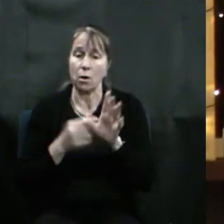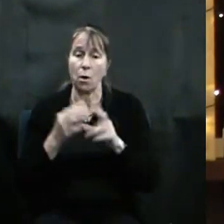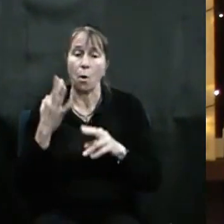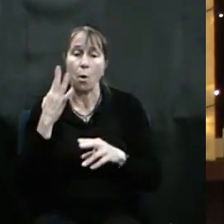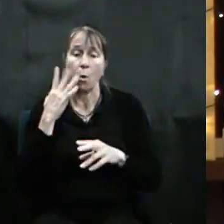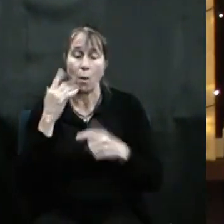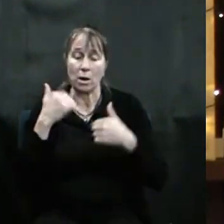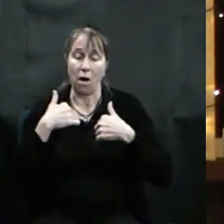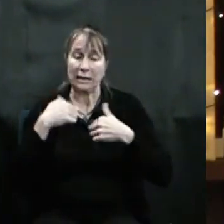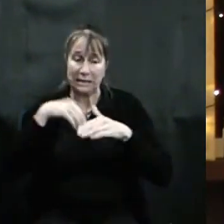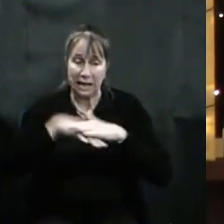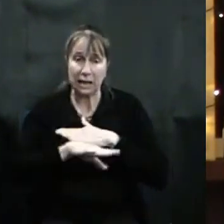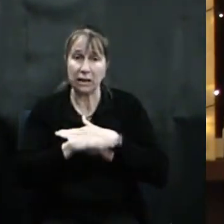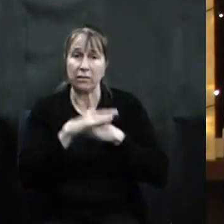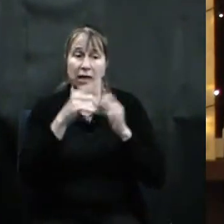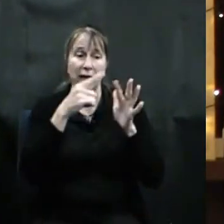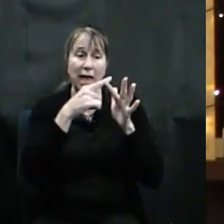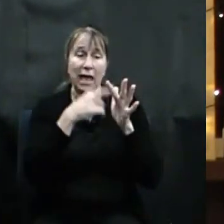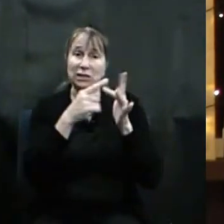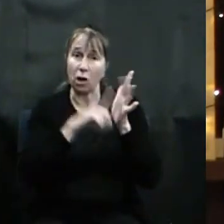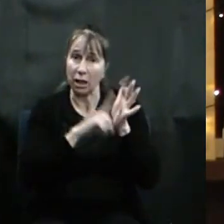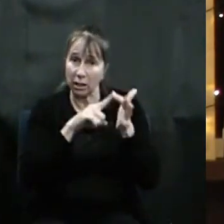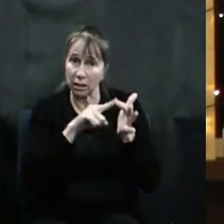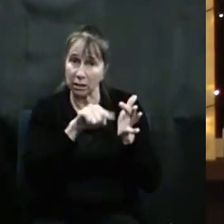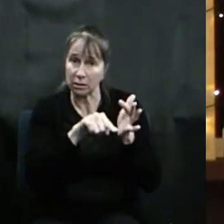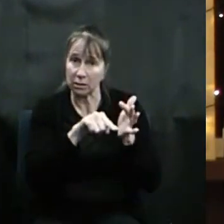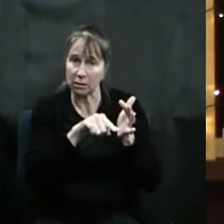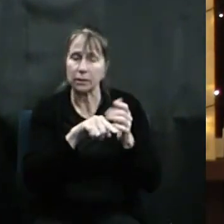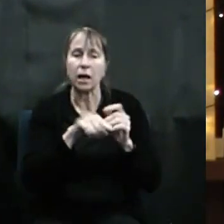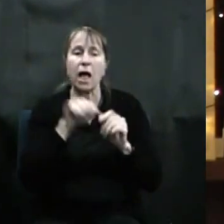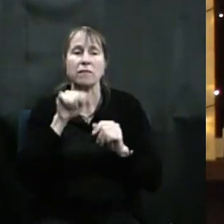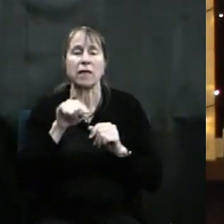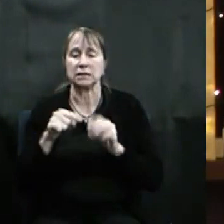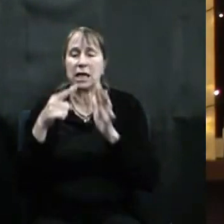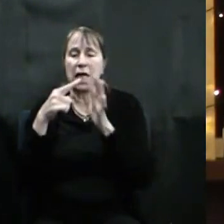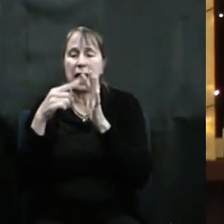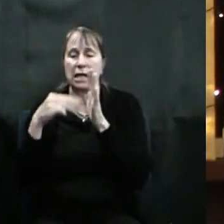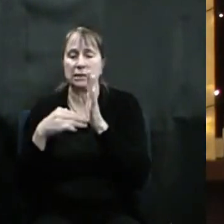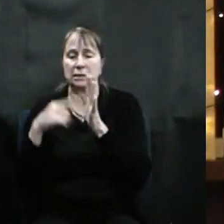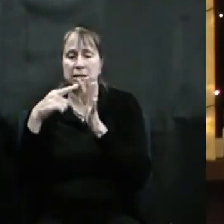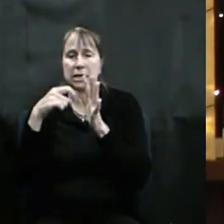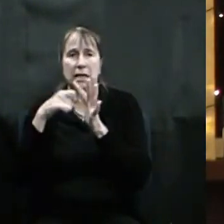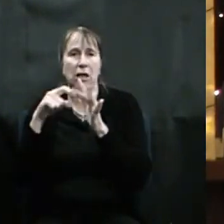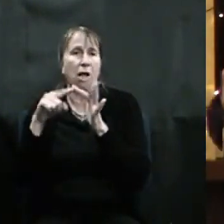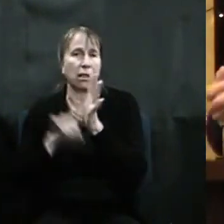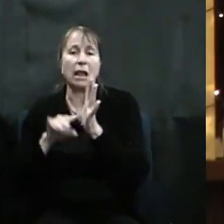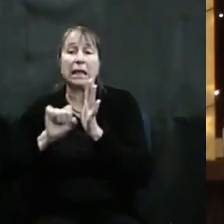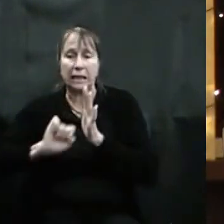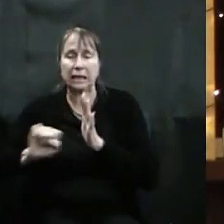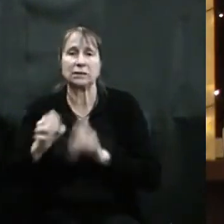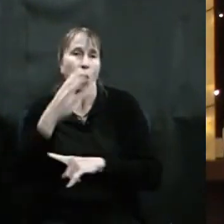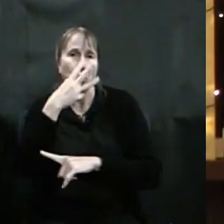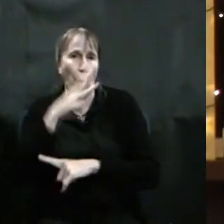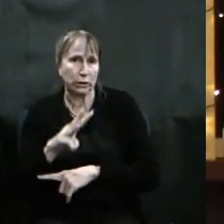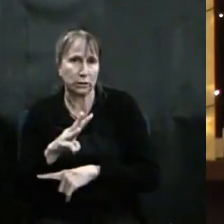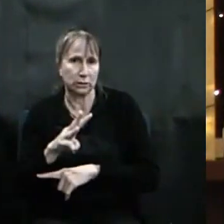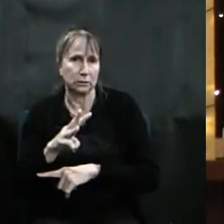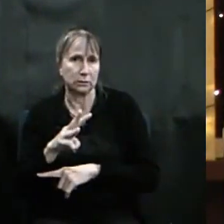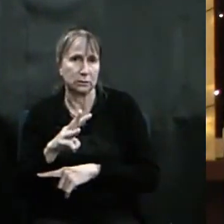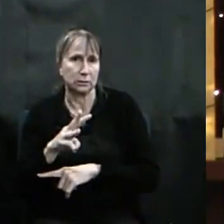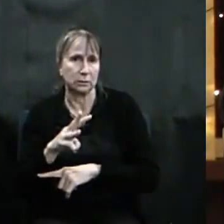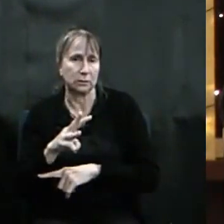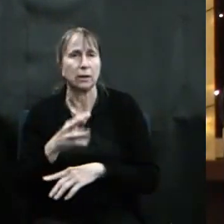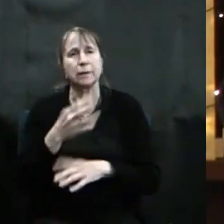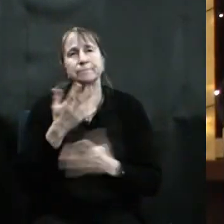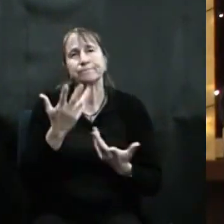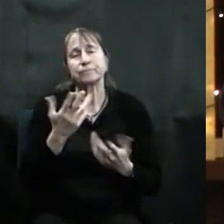Kibar Canal. The commentators tell us that that was Ezekiel's 30th year. And the 30th year was like our